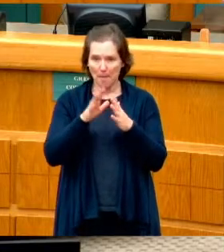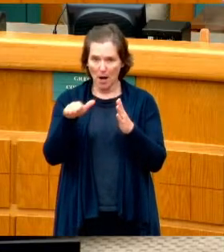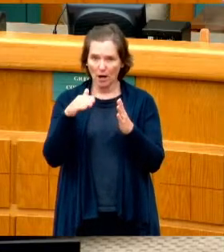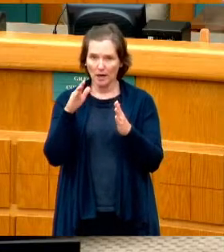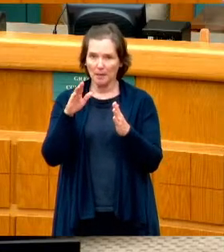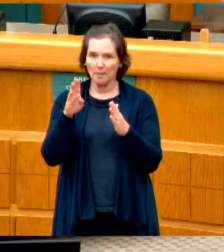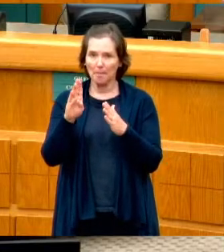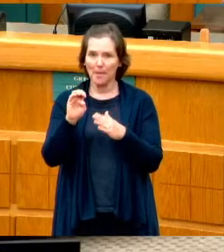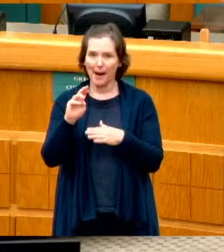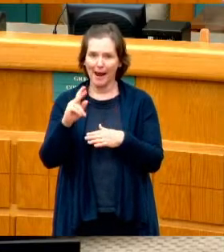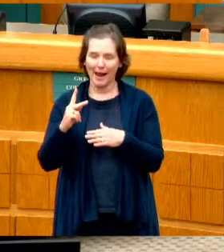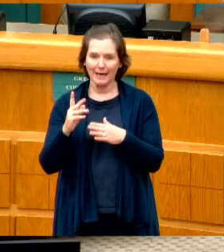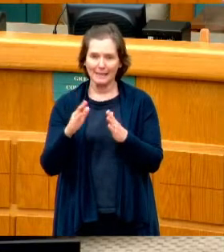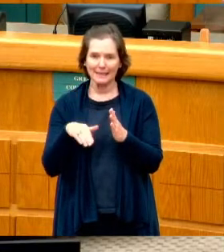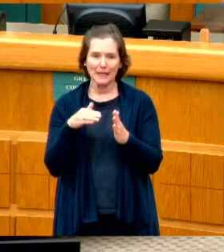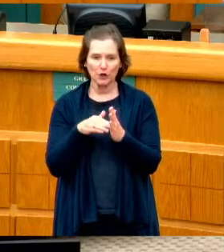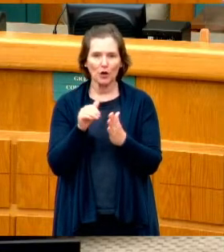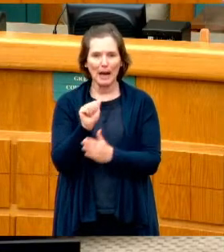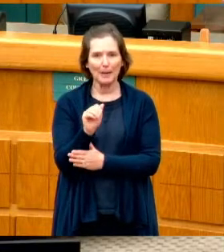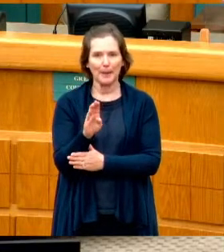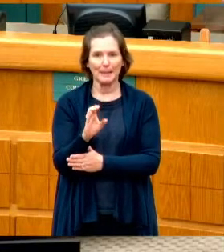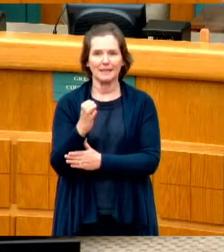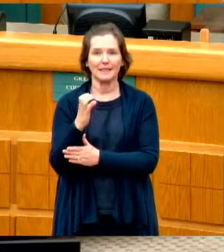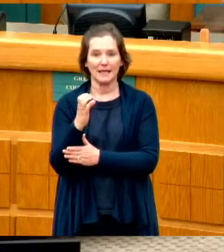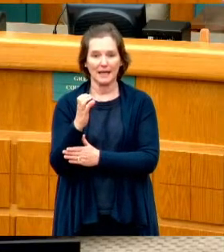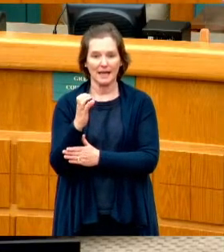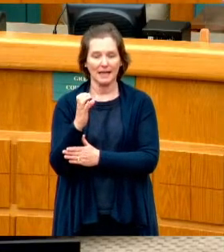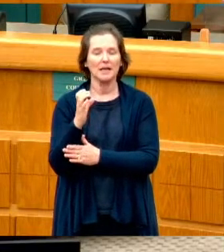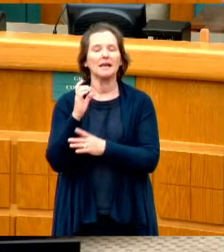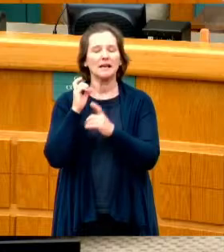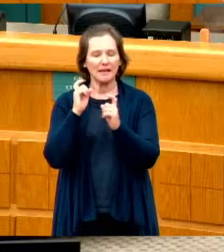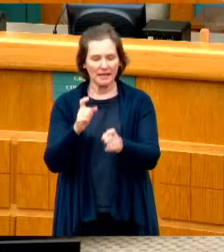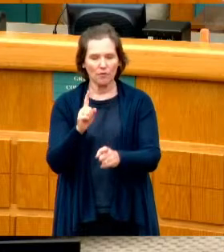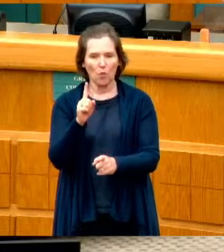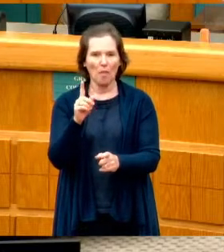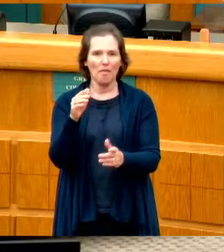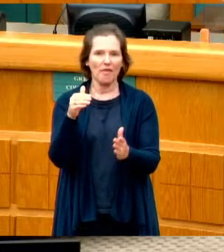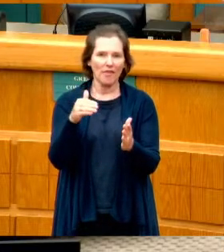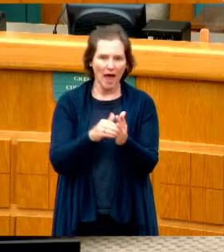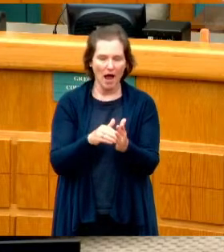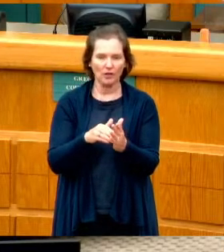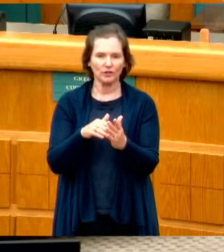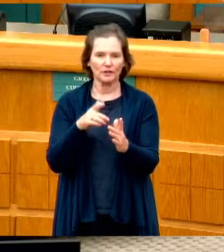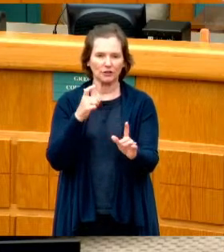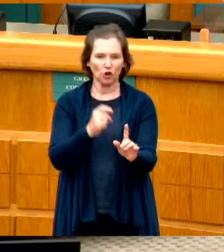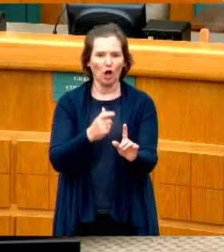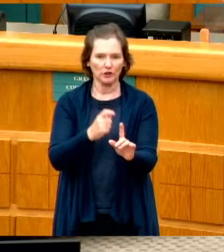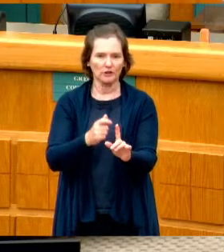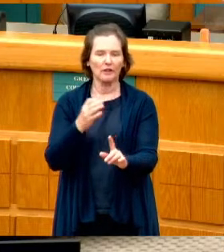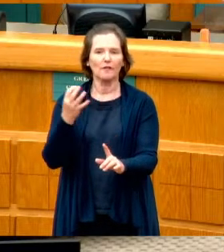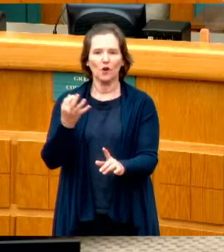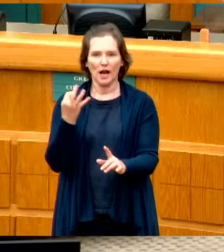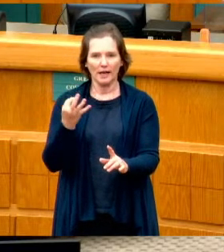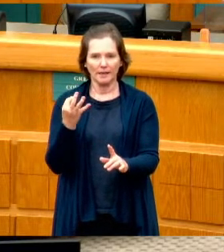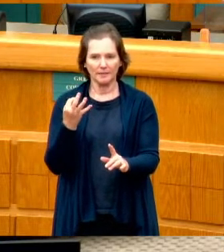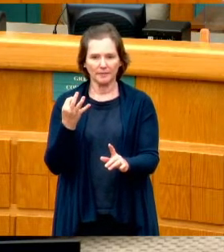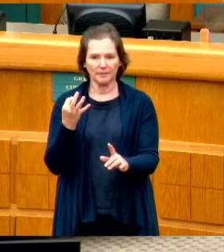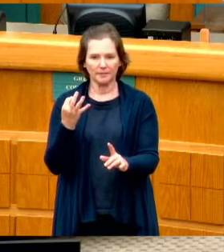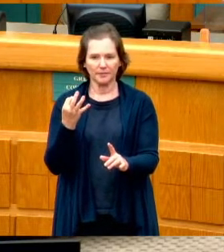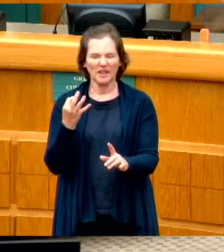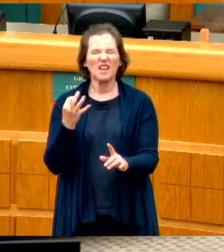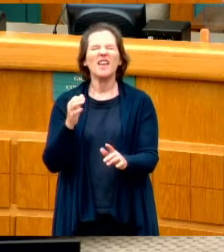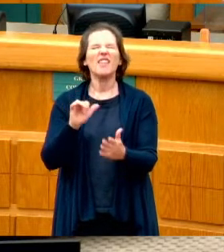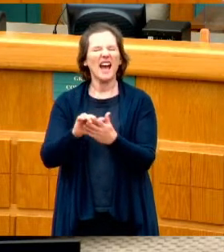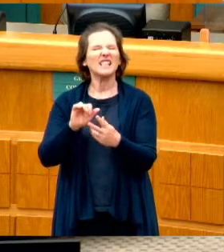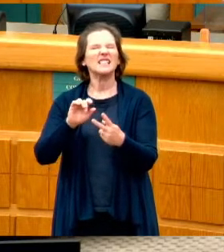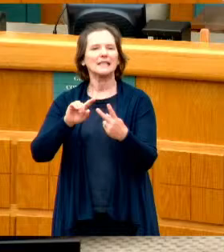with 1,000 doses administered. People who are receiving their second dose at the March 11th and 12th